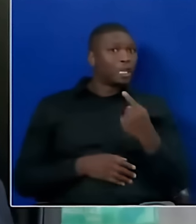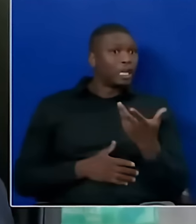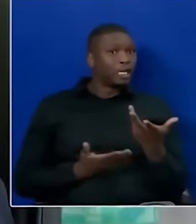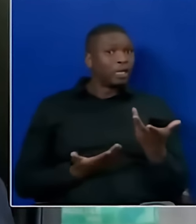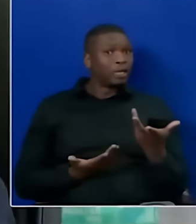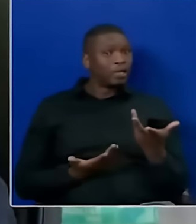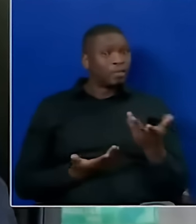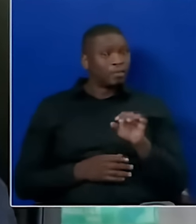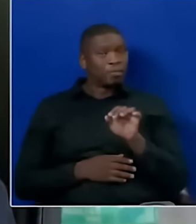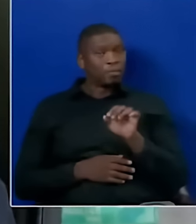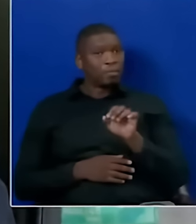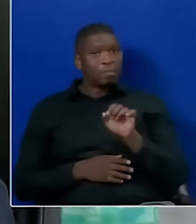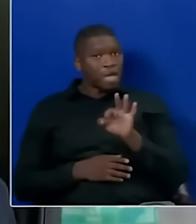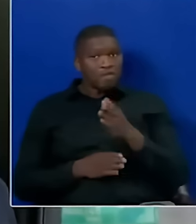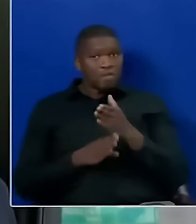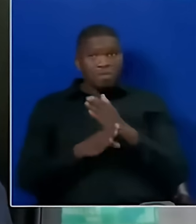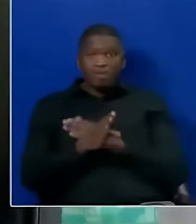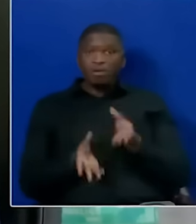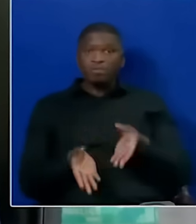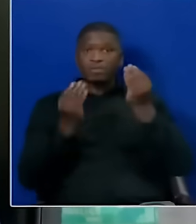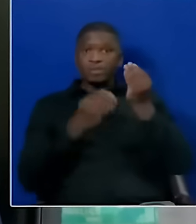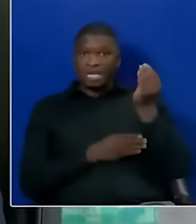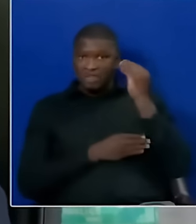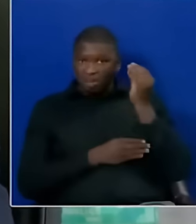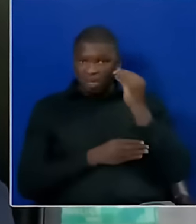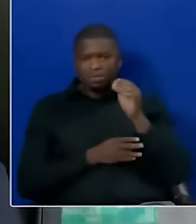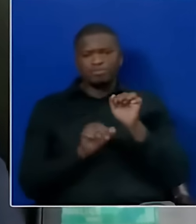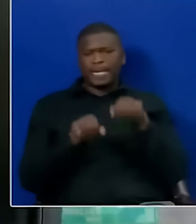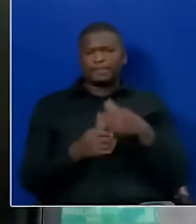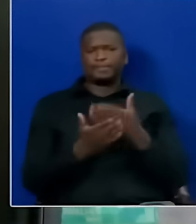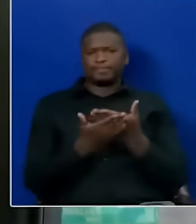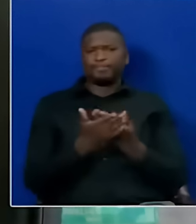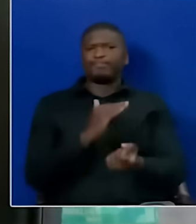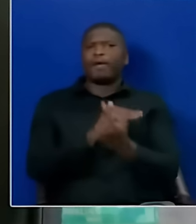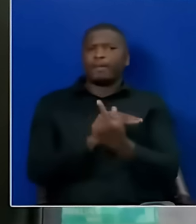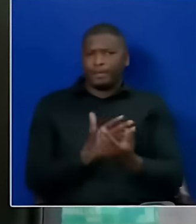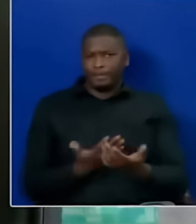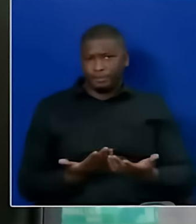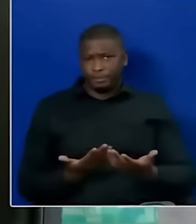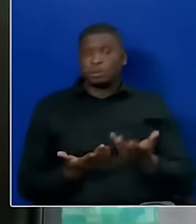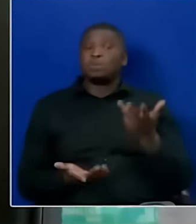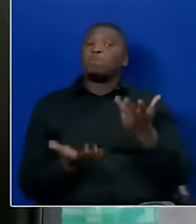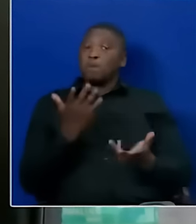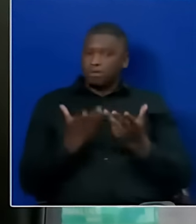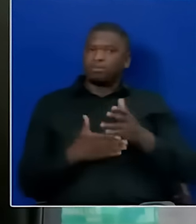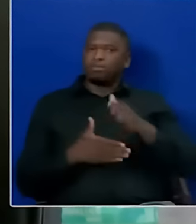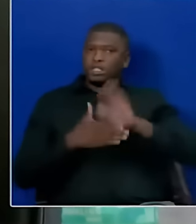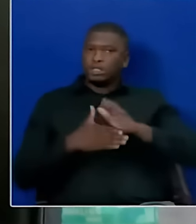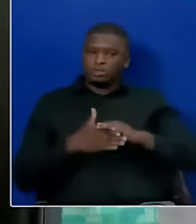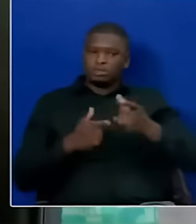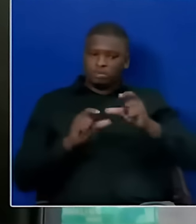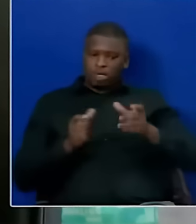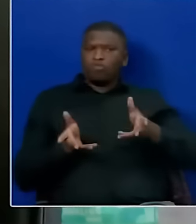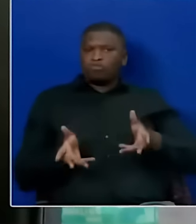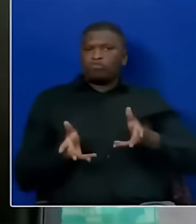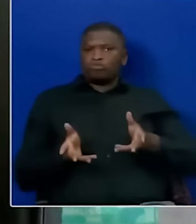was an information, yes, it does happen, Commissioner. Maybe that's why this paragraph, maybe it was through that. I'm not too